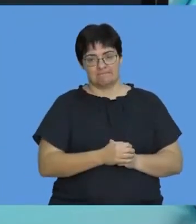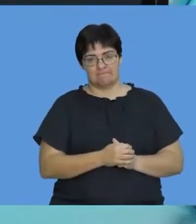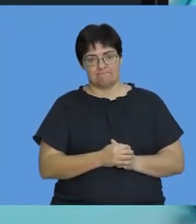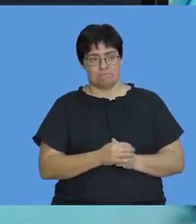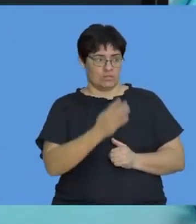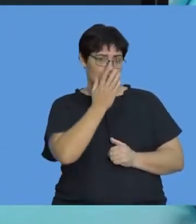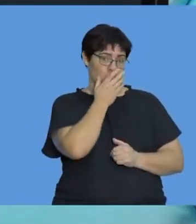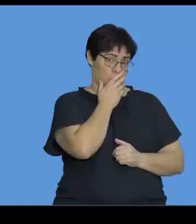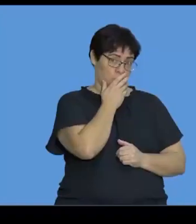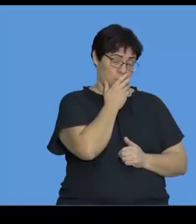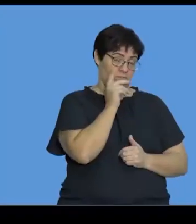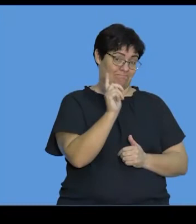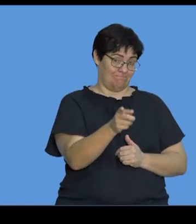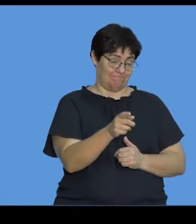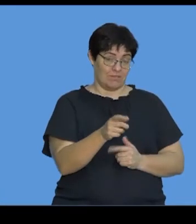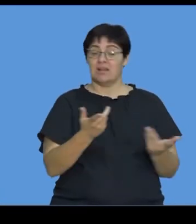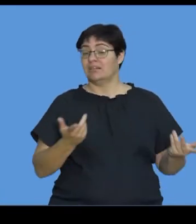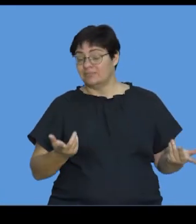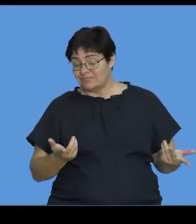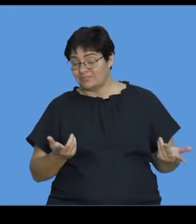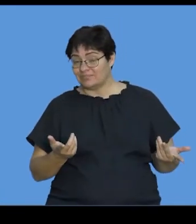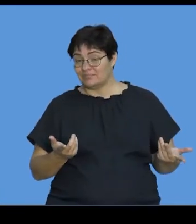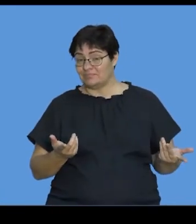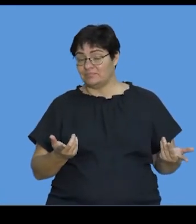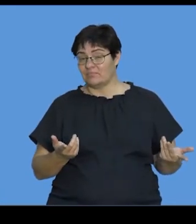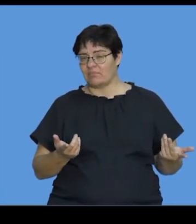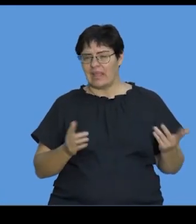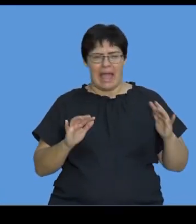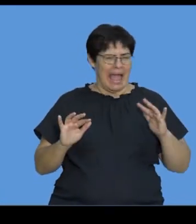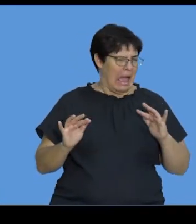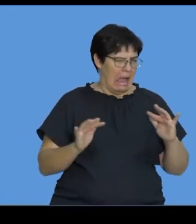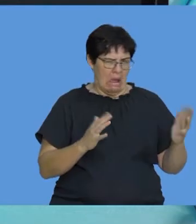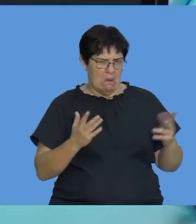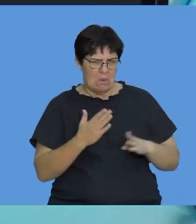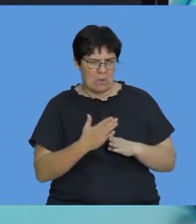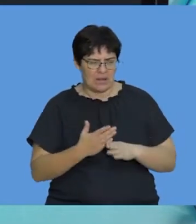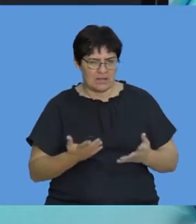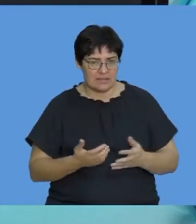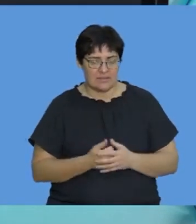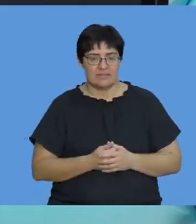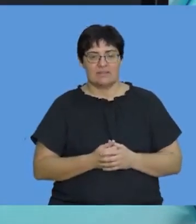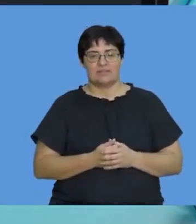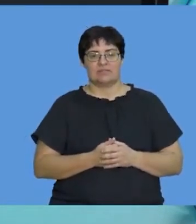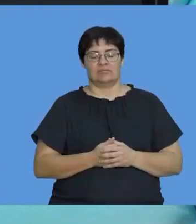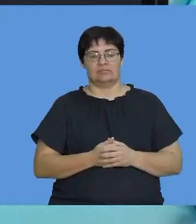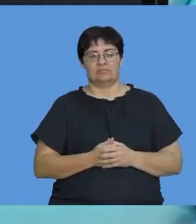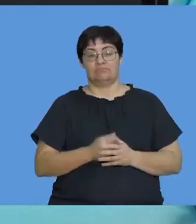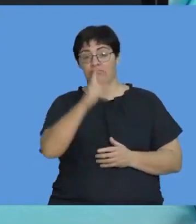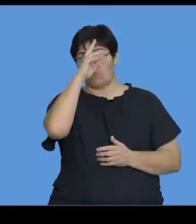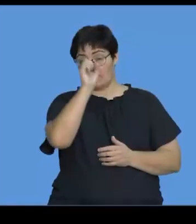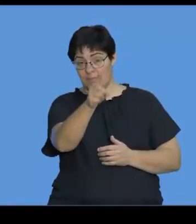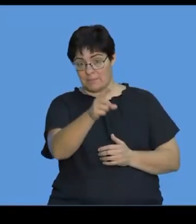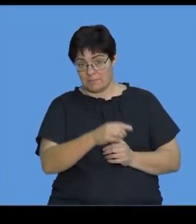more. Ooh, now we're like, how does that work?